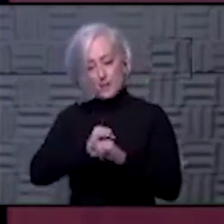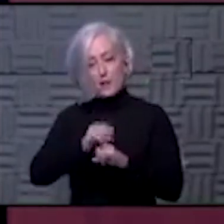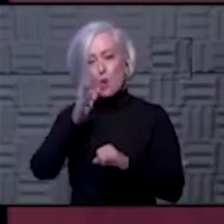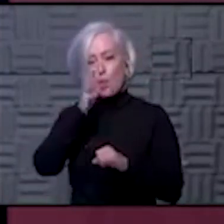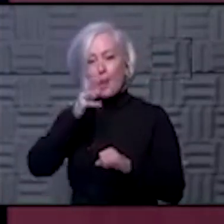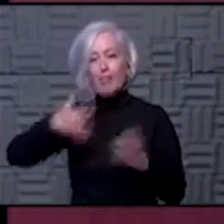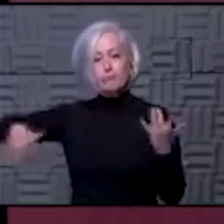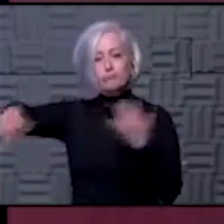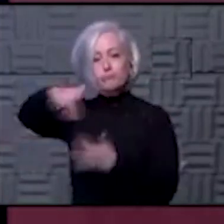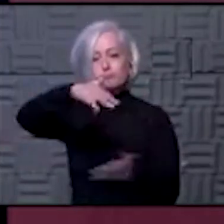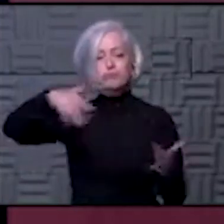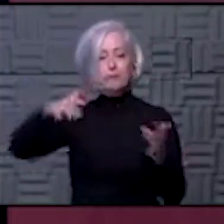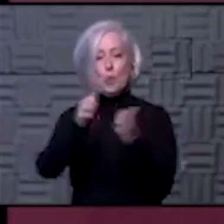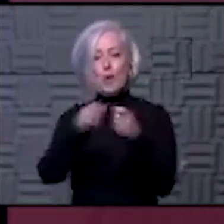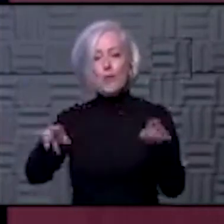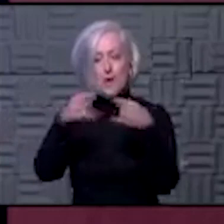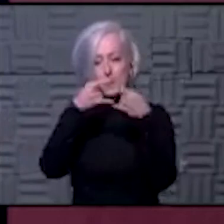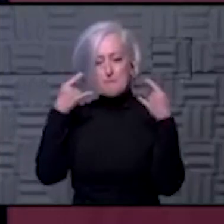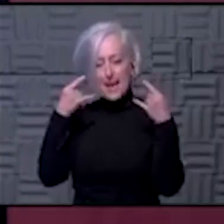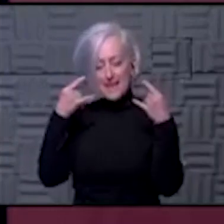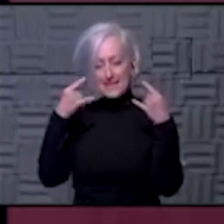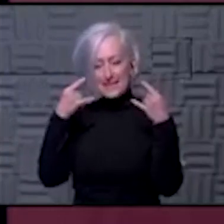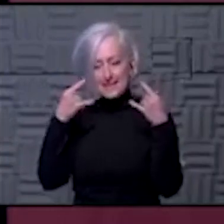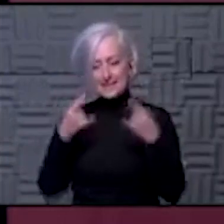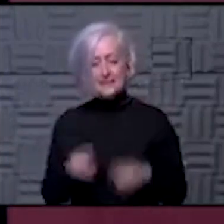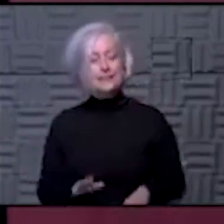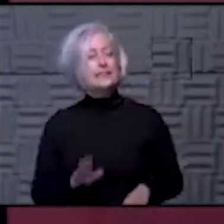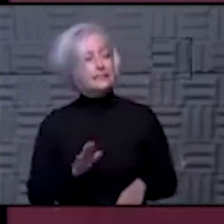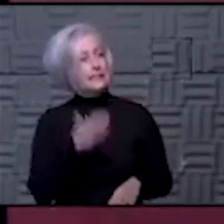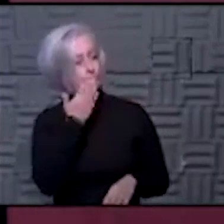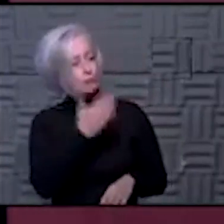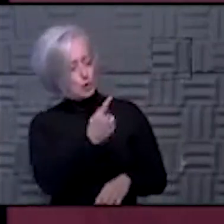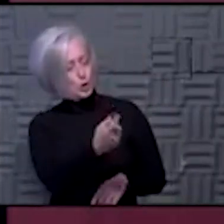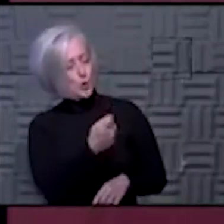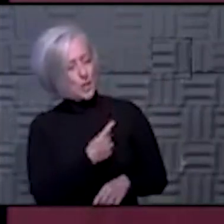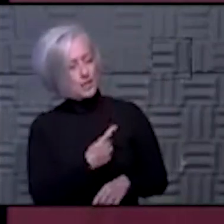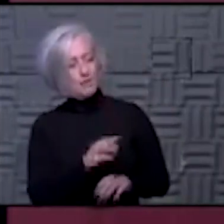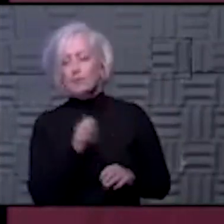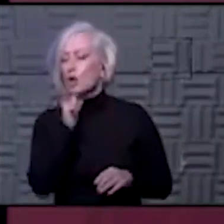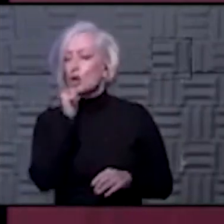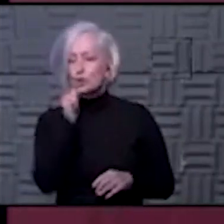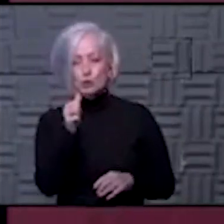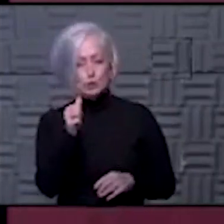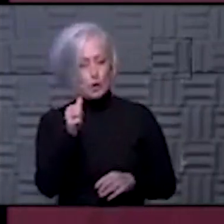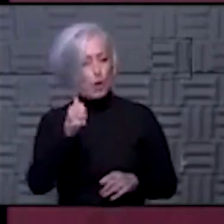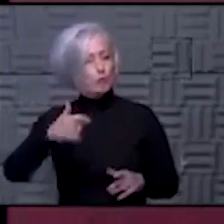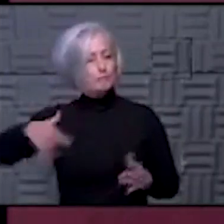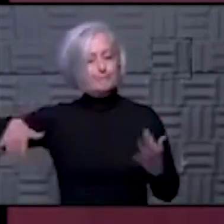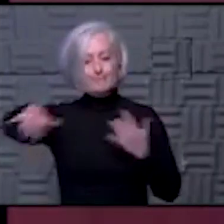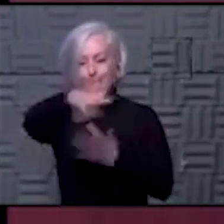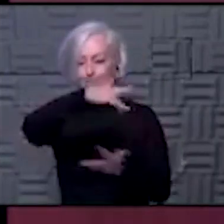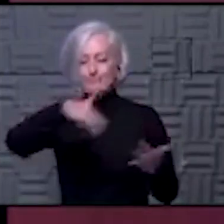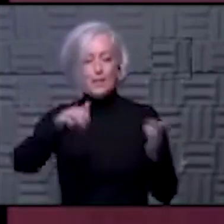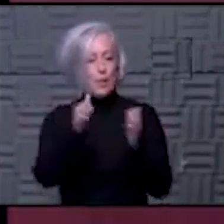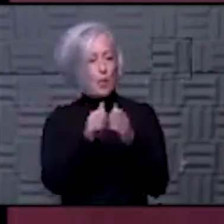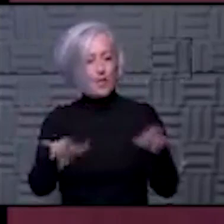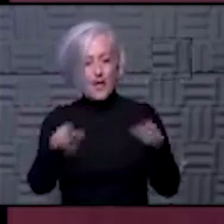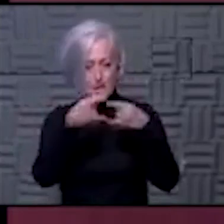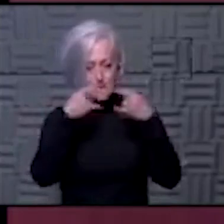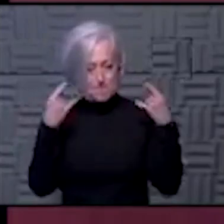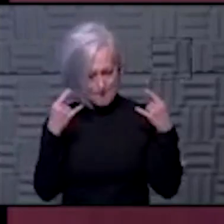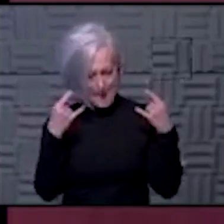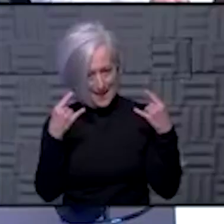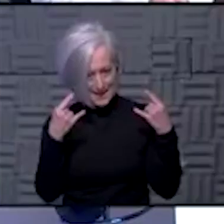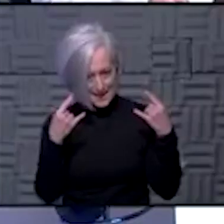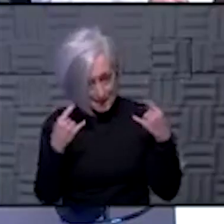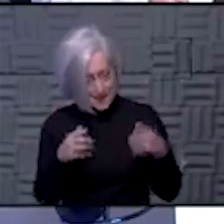maskless. Yeah, it's a great question. Yeah. Don't run around maskless because you can still you won't get as sick theoretically, but you can still show the